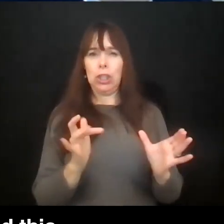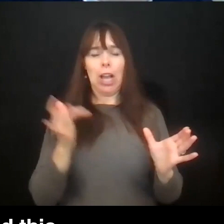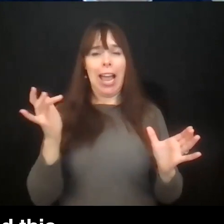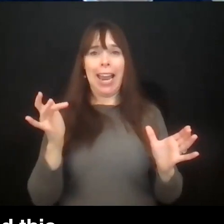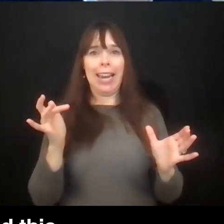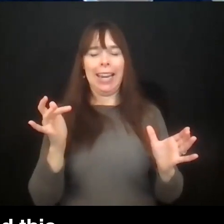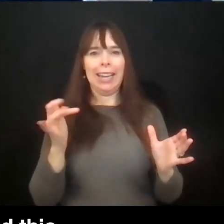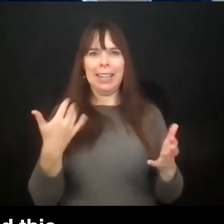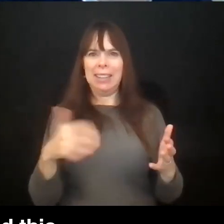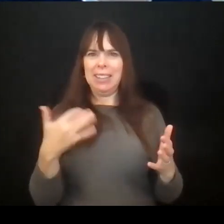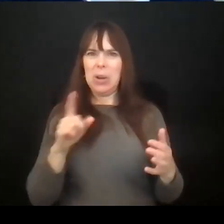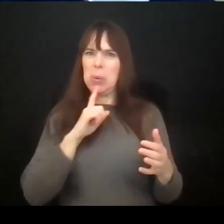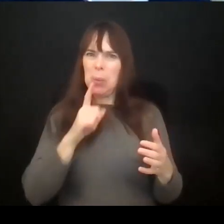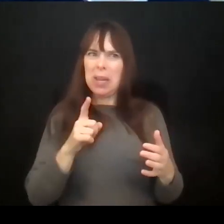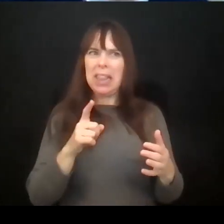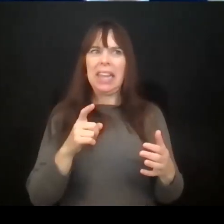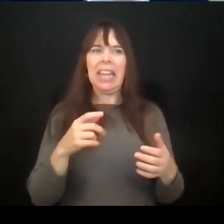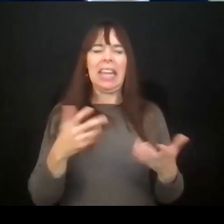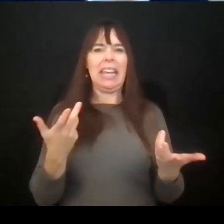They really had this